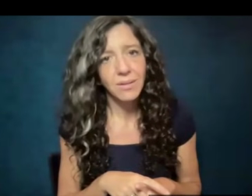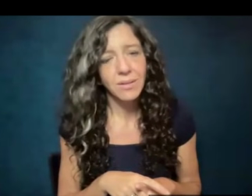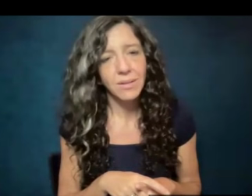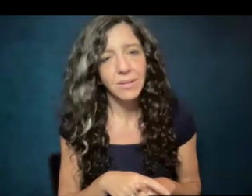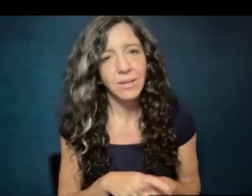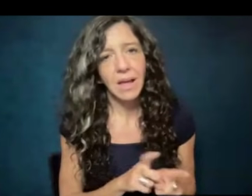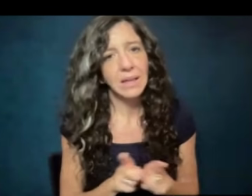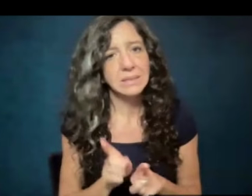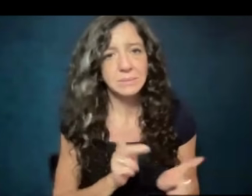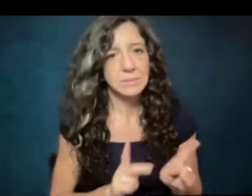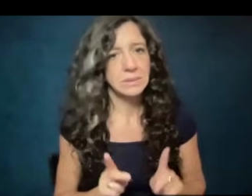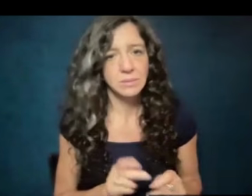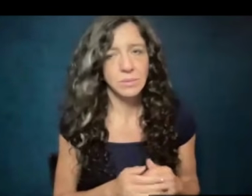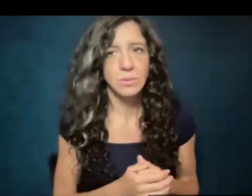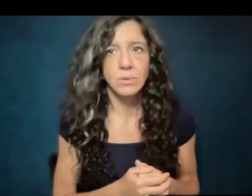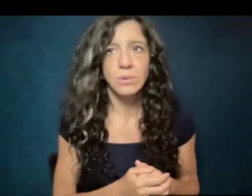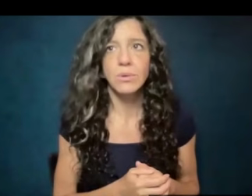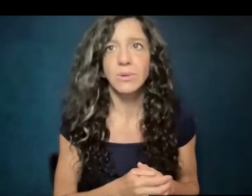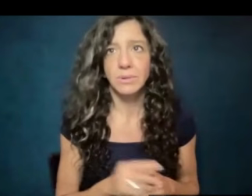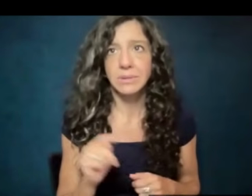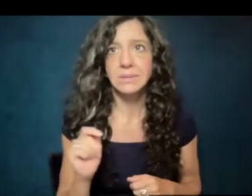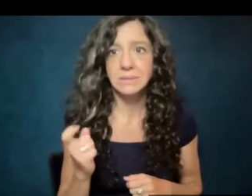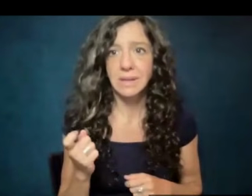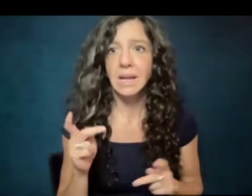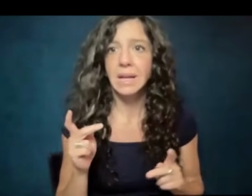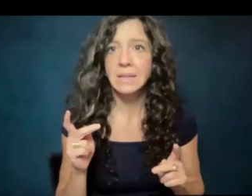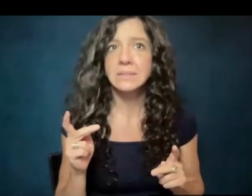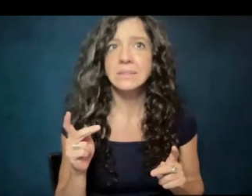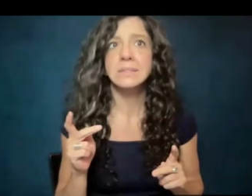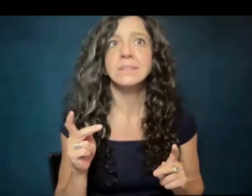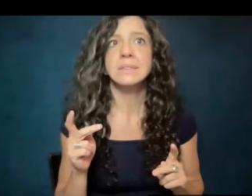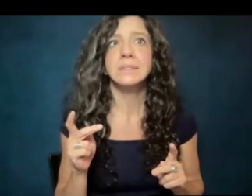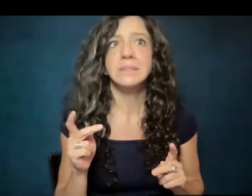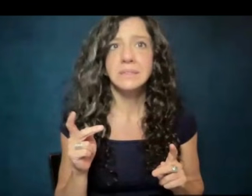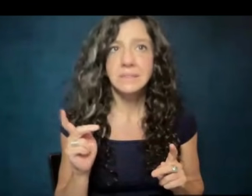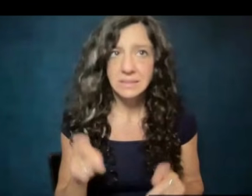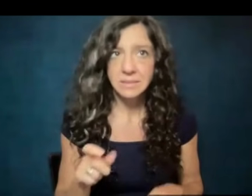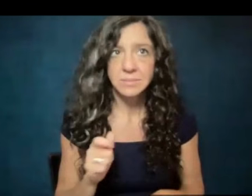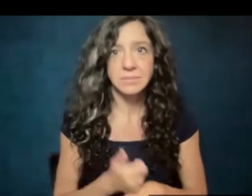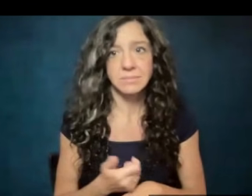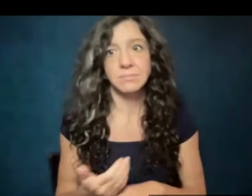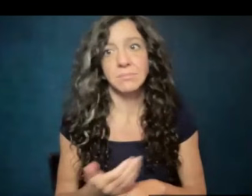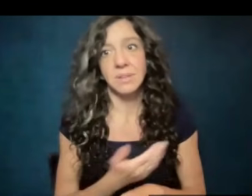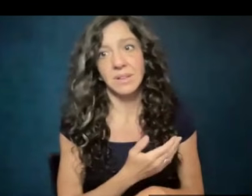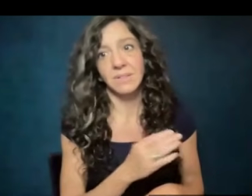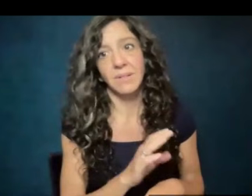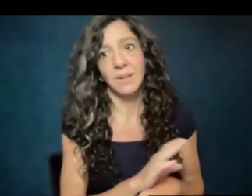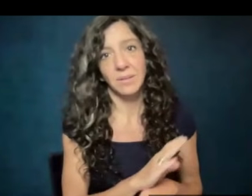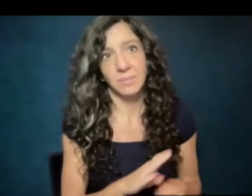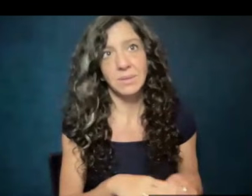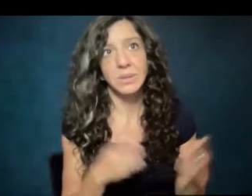And that tax person needs to be in place long before that business opens up.